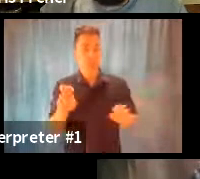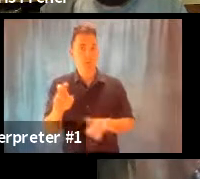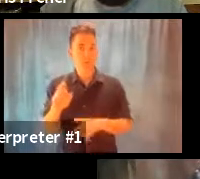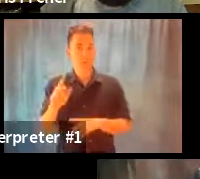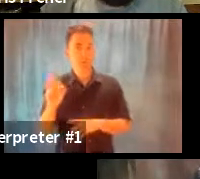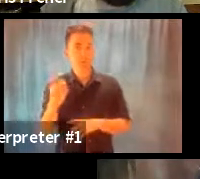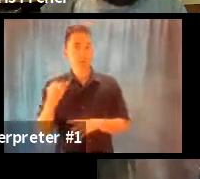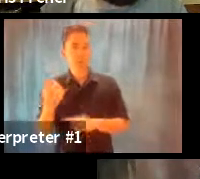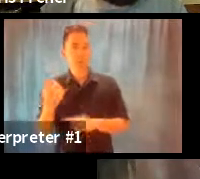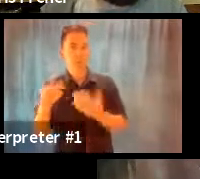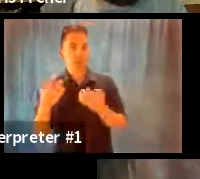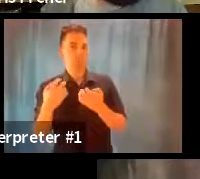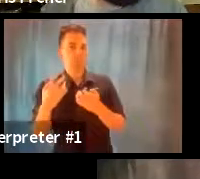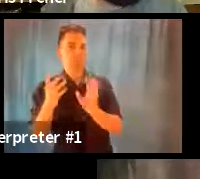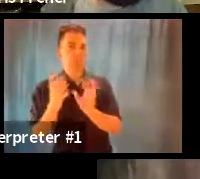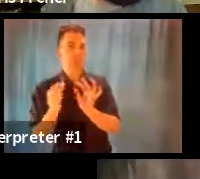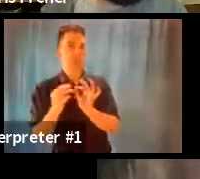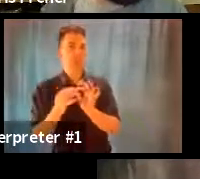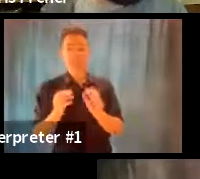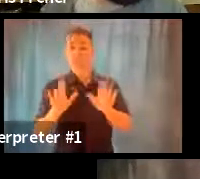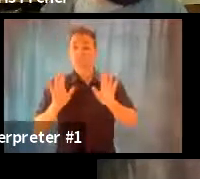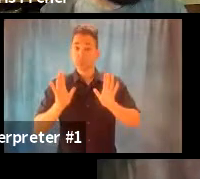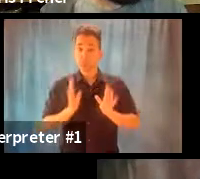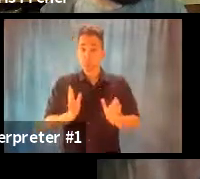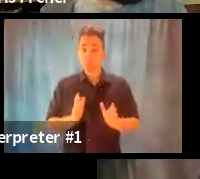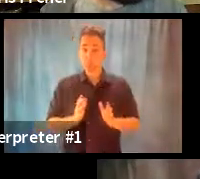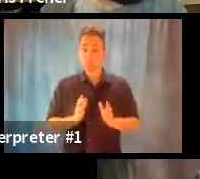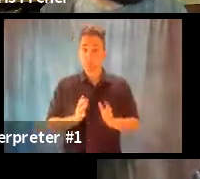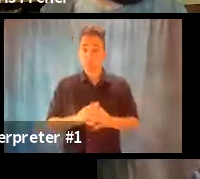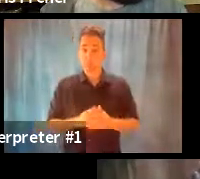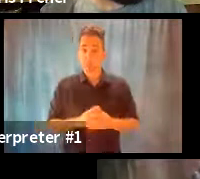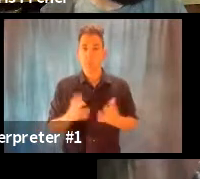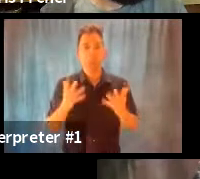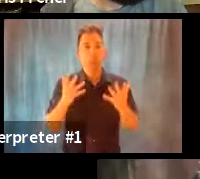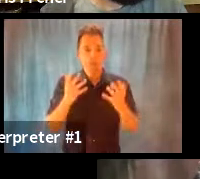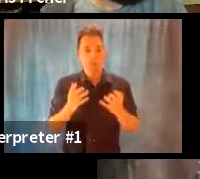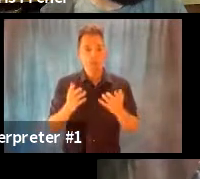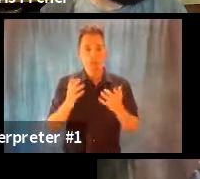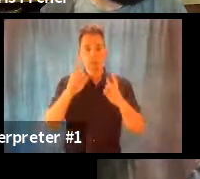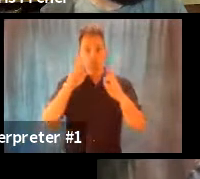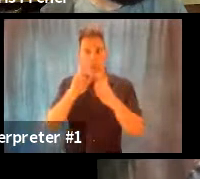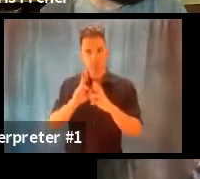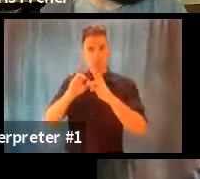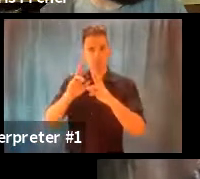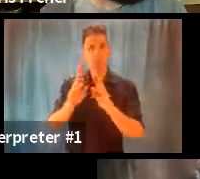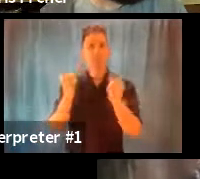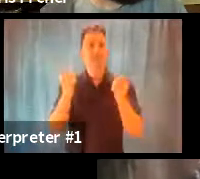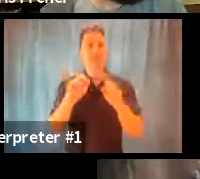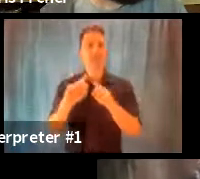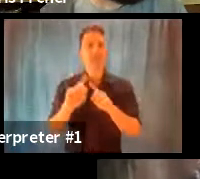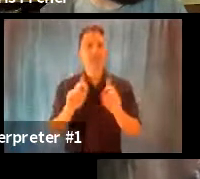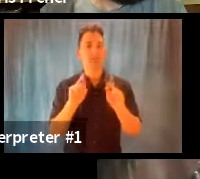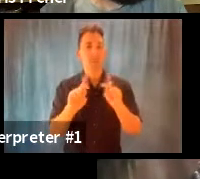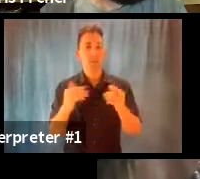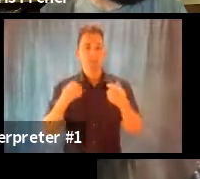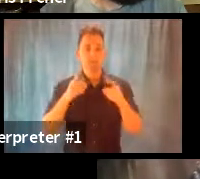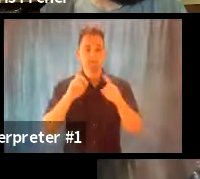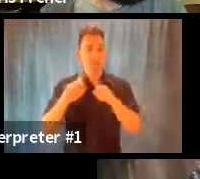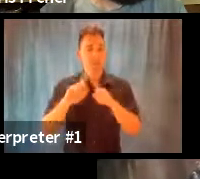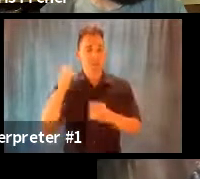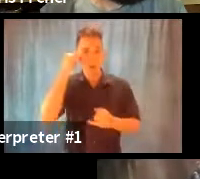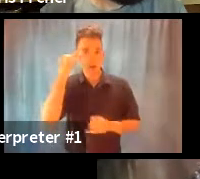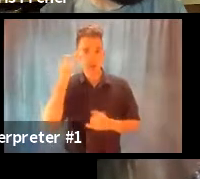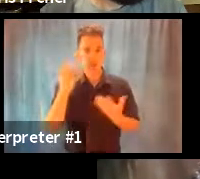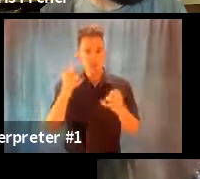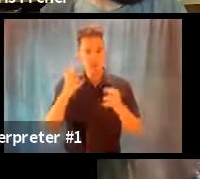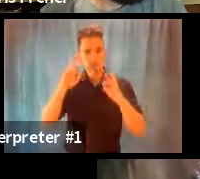courteous of people who have similar ideas and try to diversify the things that we're bringing tonight, because there's not